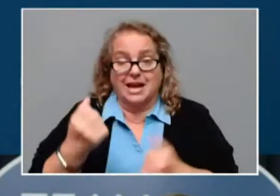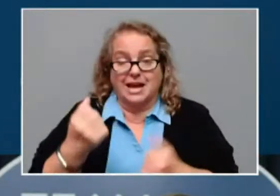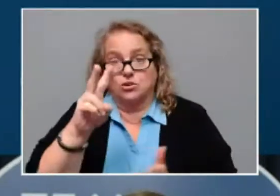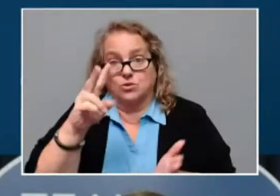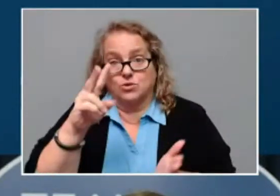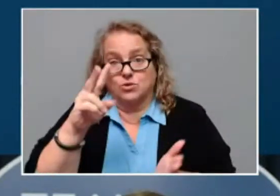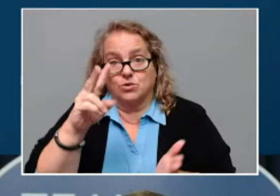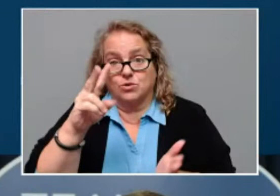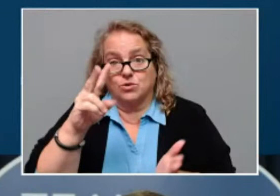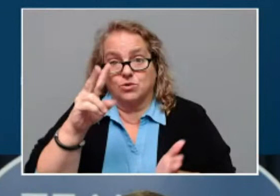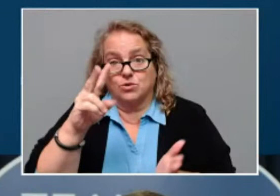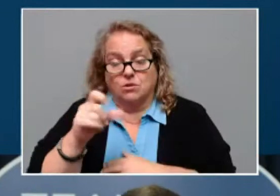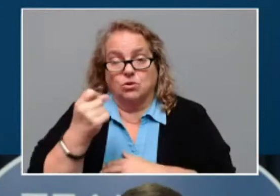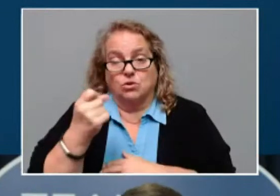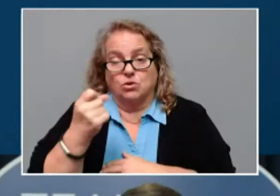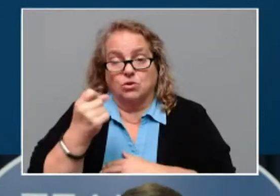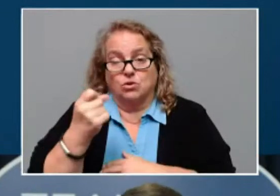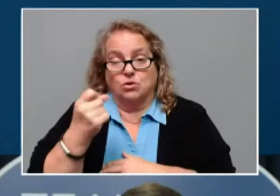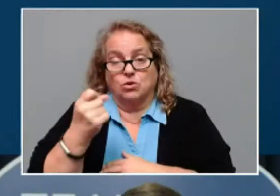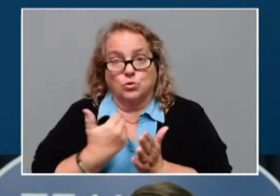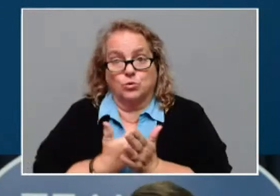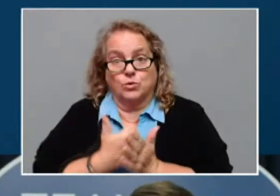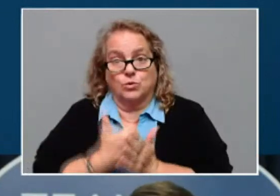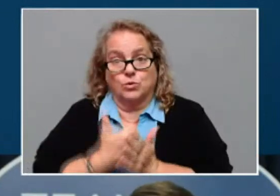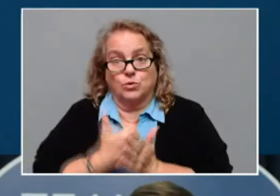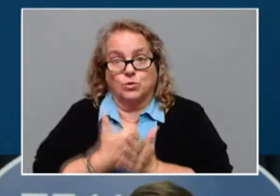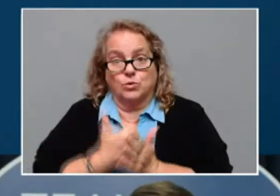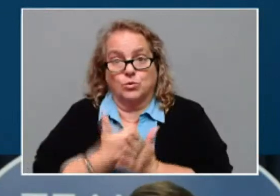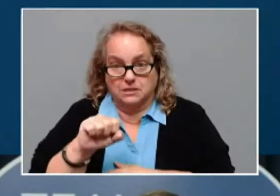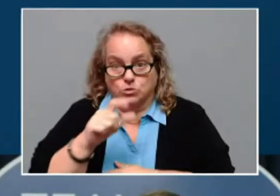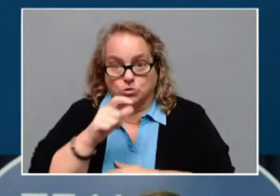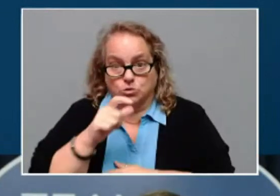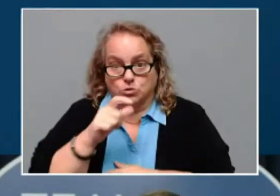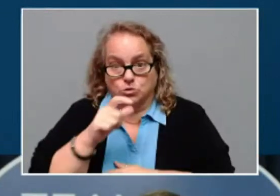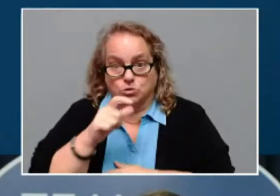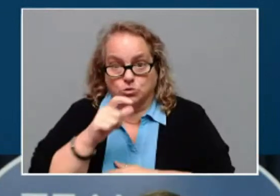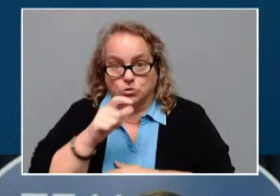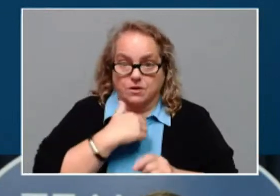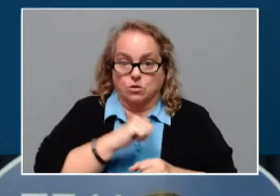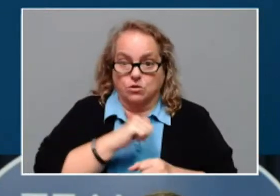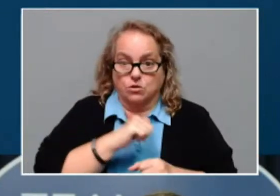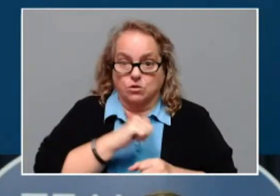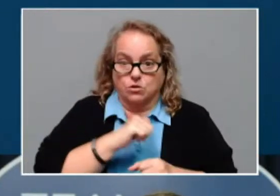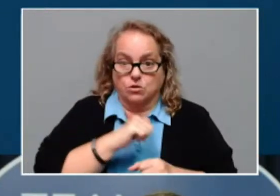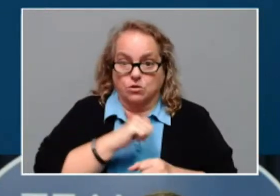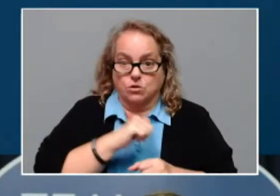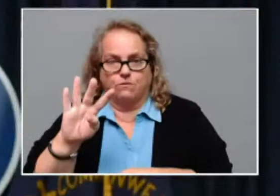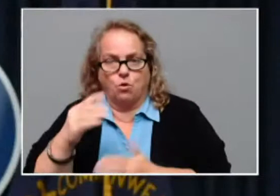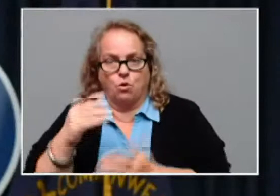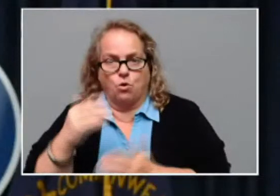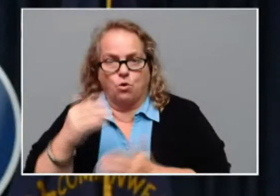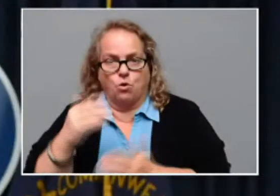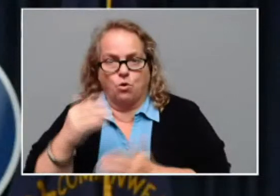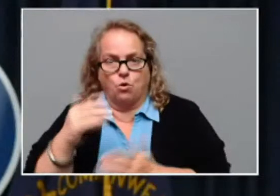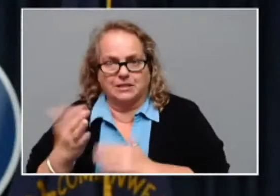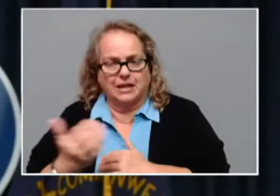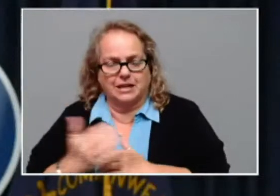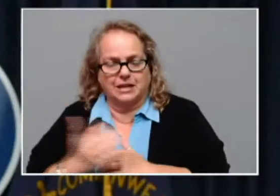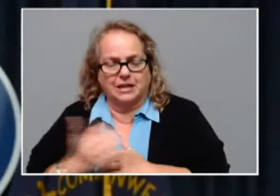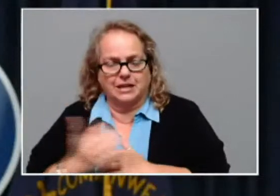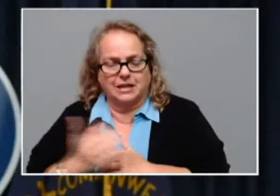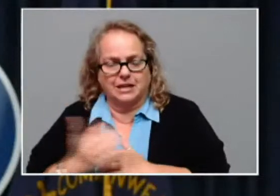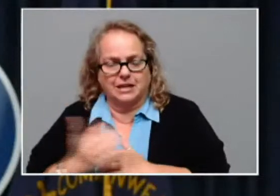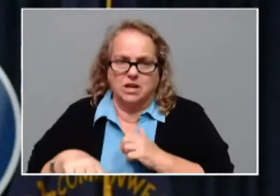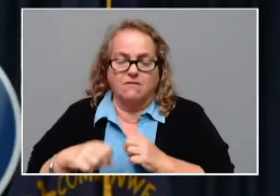2,511 new cases, 54 new deaths, a tough day. There were a lot of younger deaths